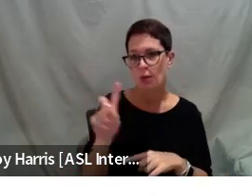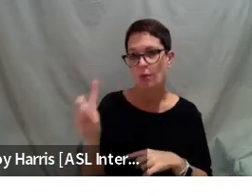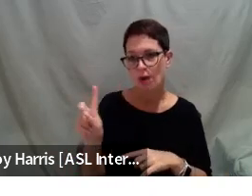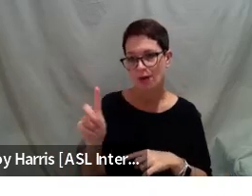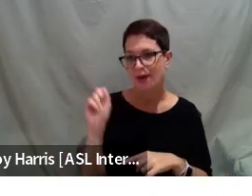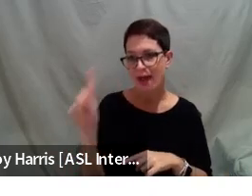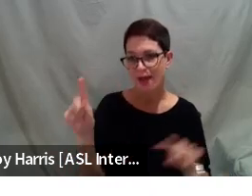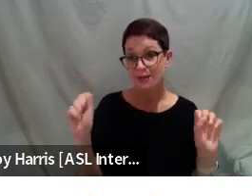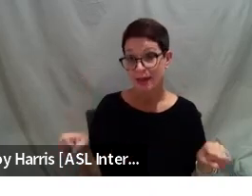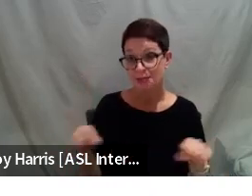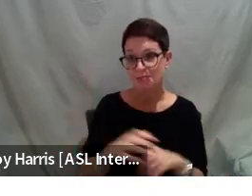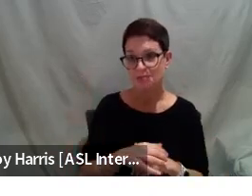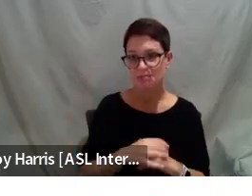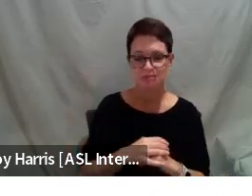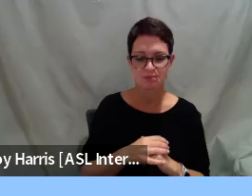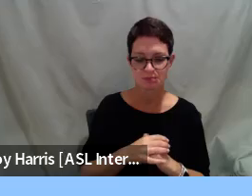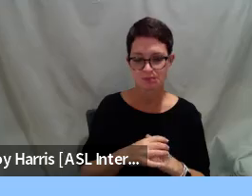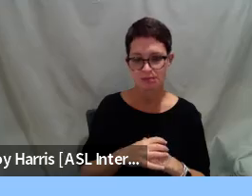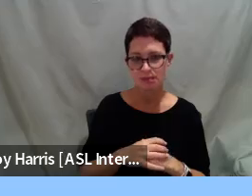311.